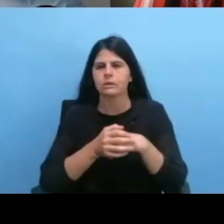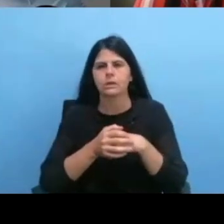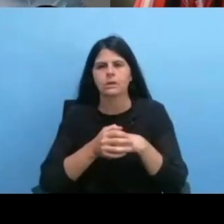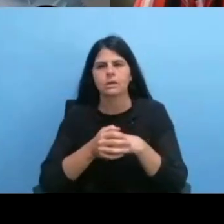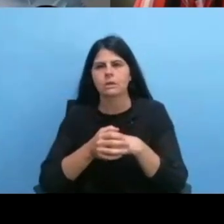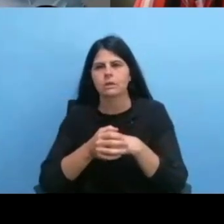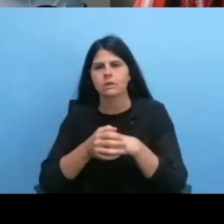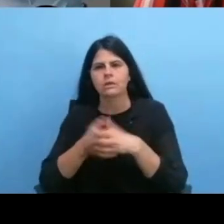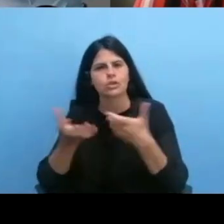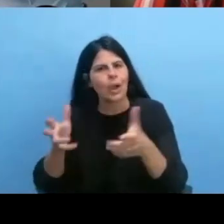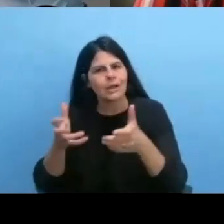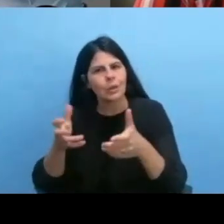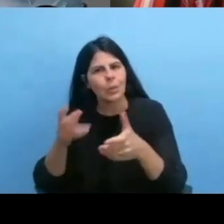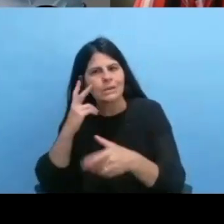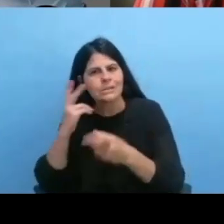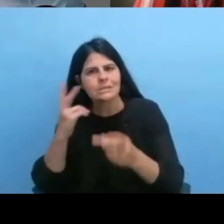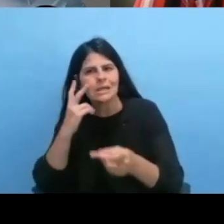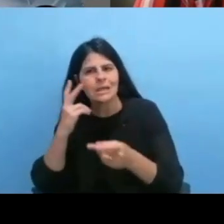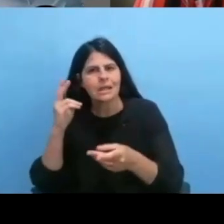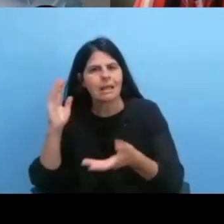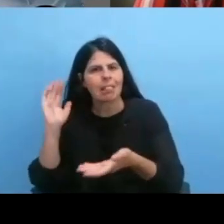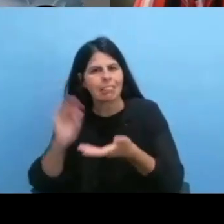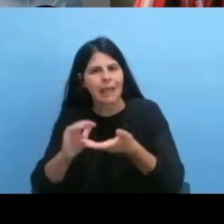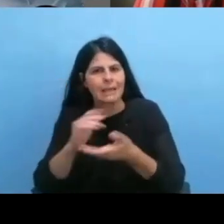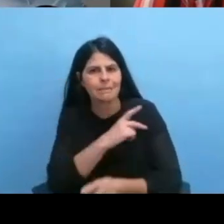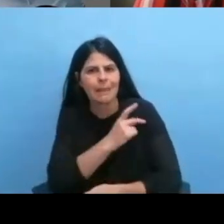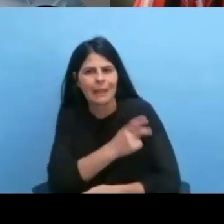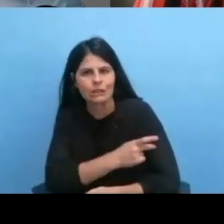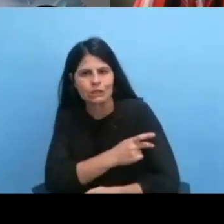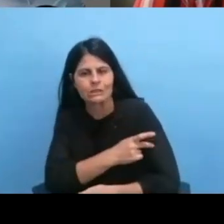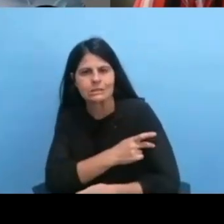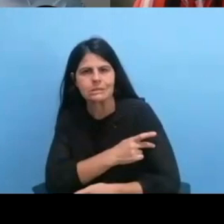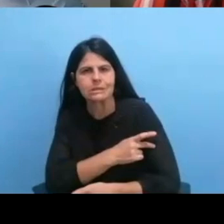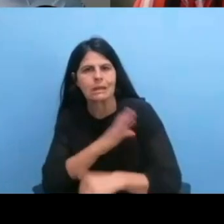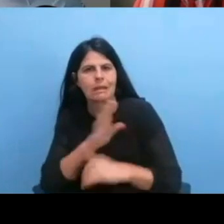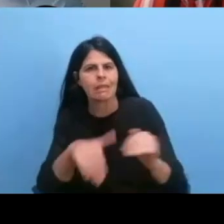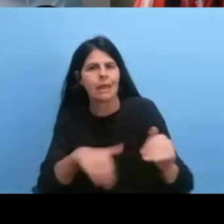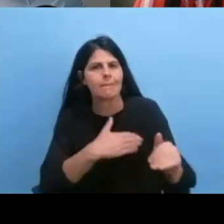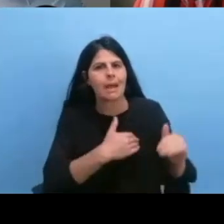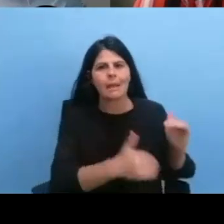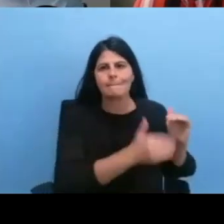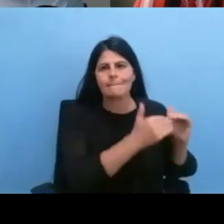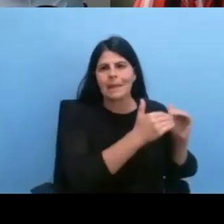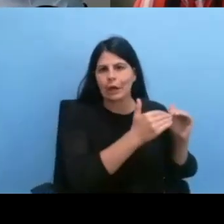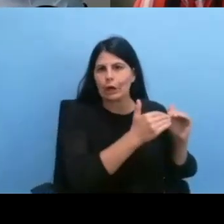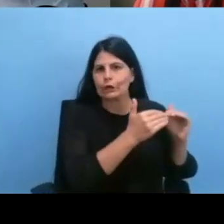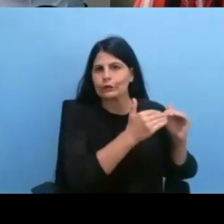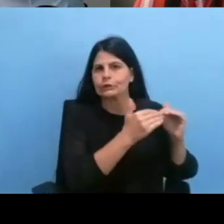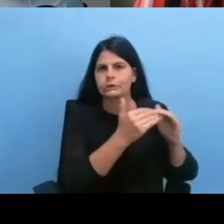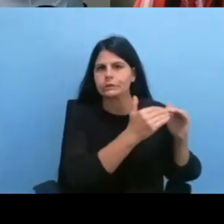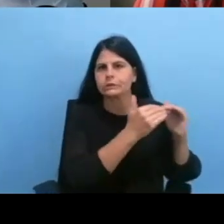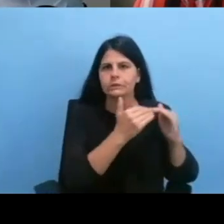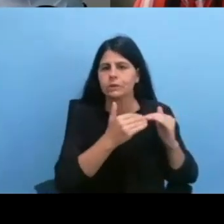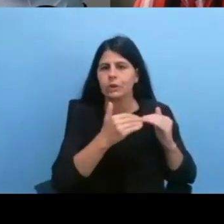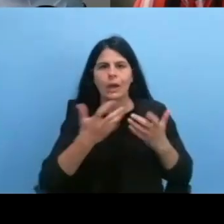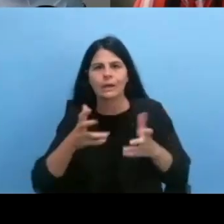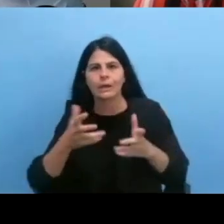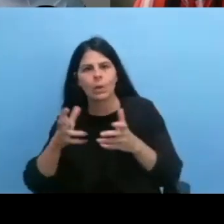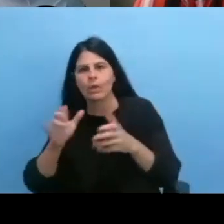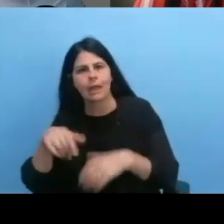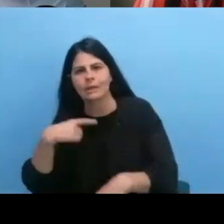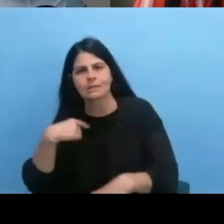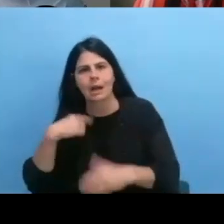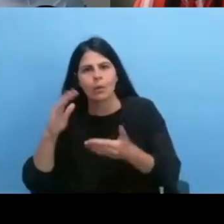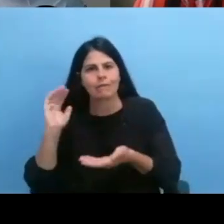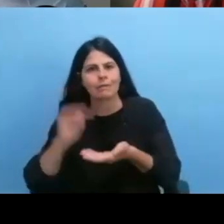than my peers, because when I graduate residency, I would have seen fewer cases, I'd have less experience, and I wouldn't be as